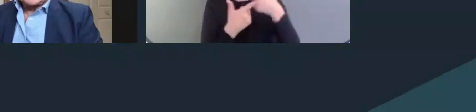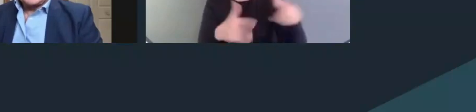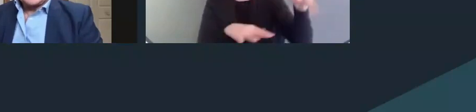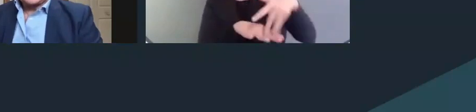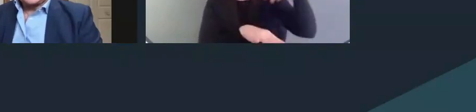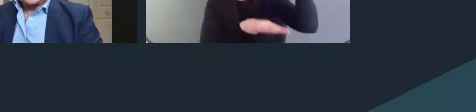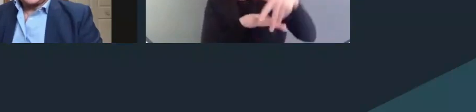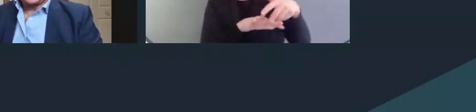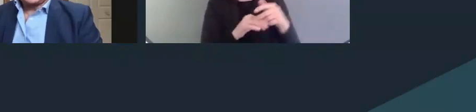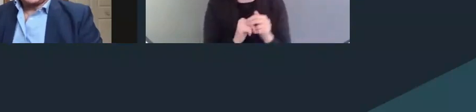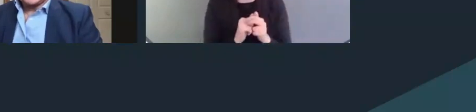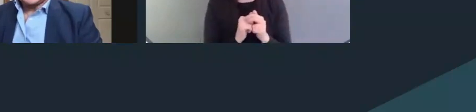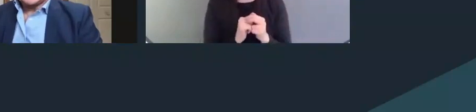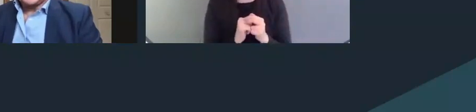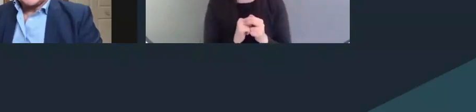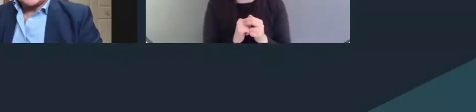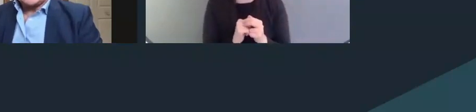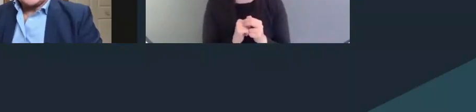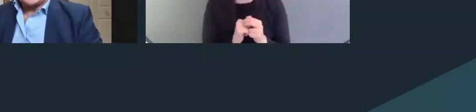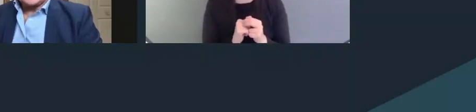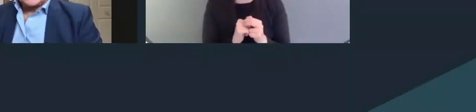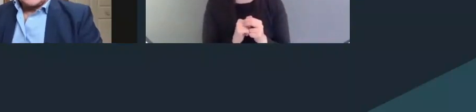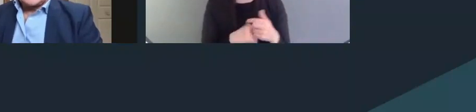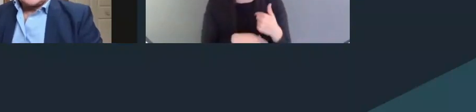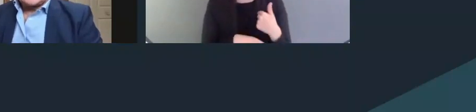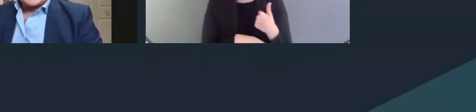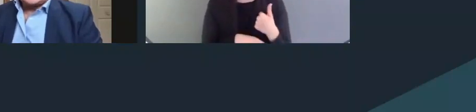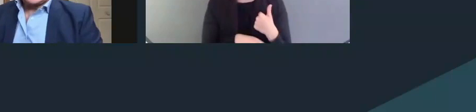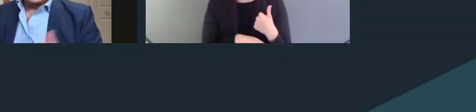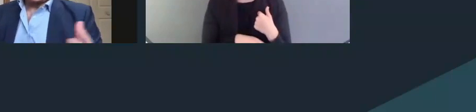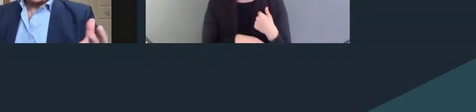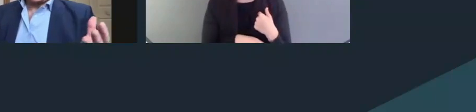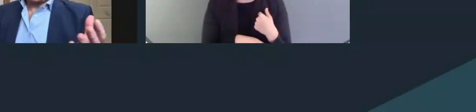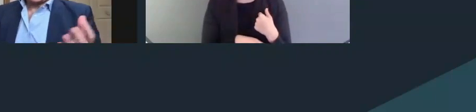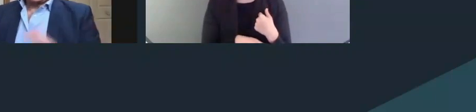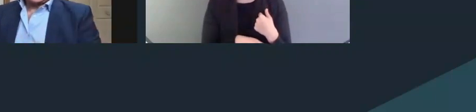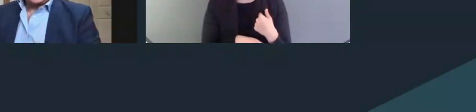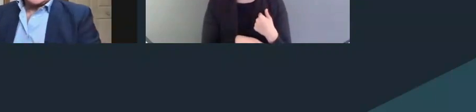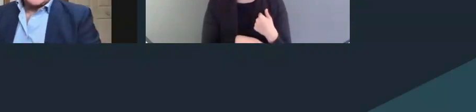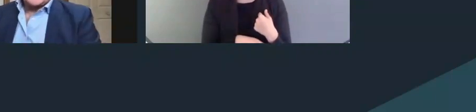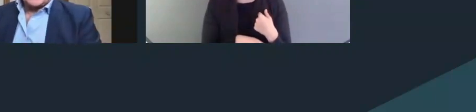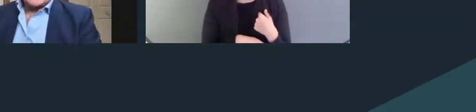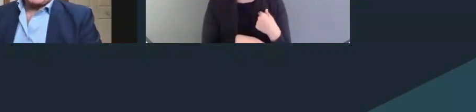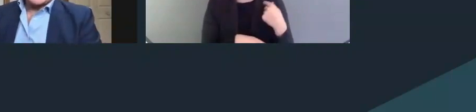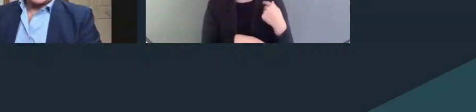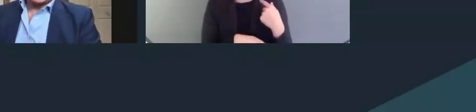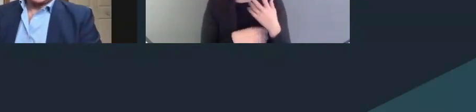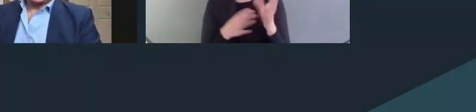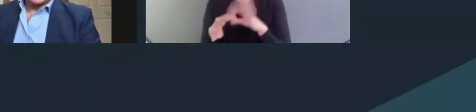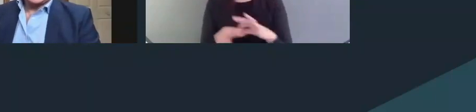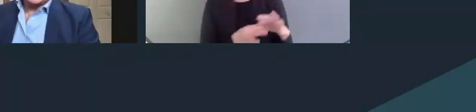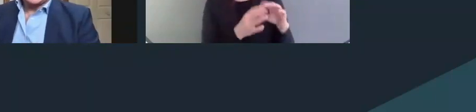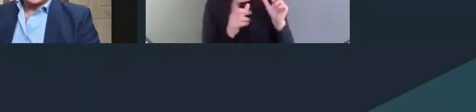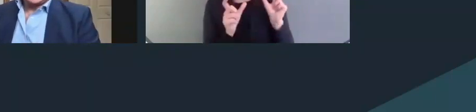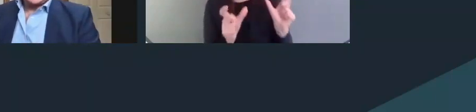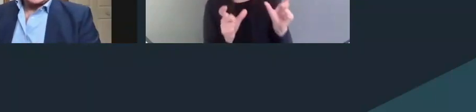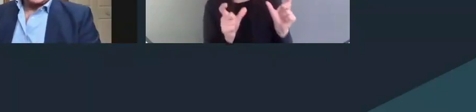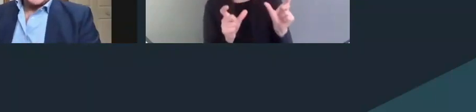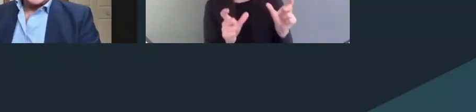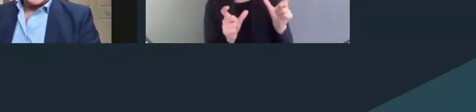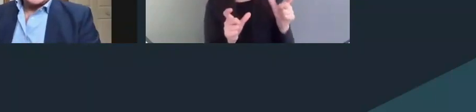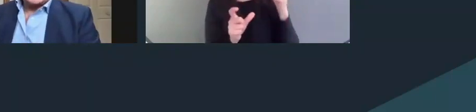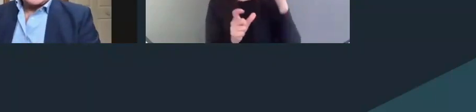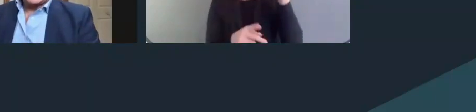there. And there's much that could be done through the standard social media channels that we all have access to that I think